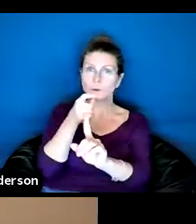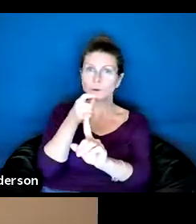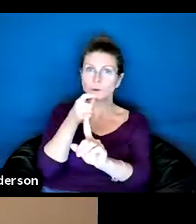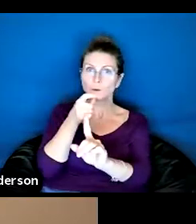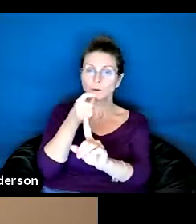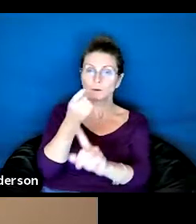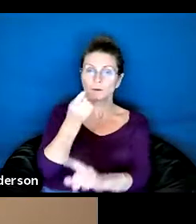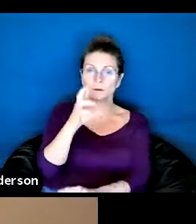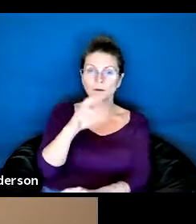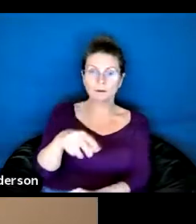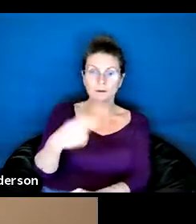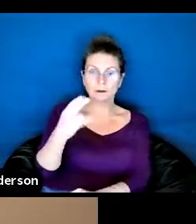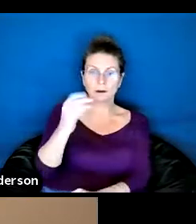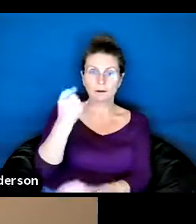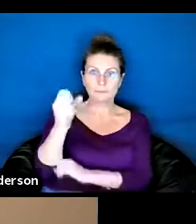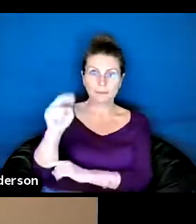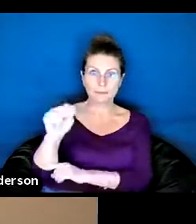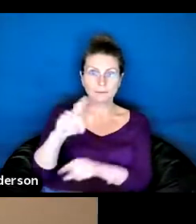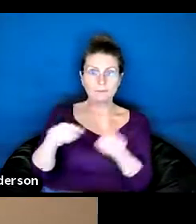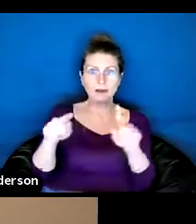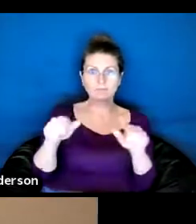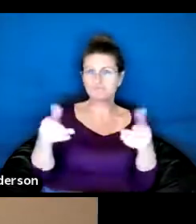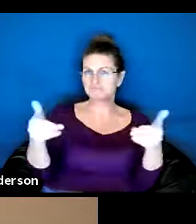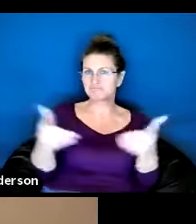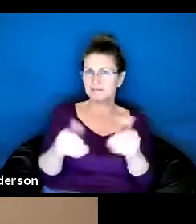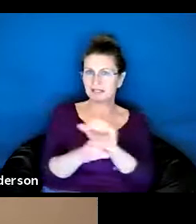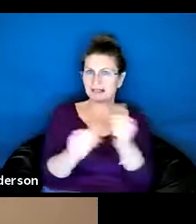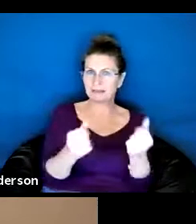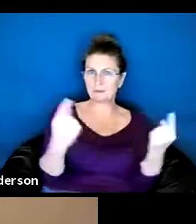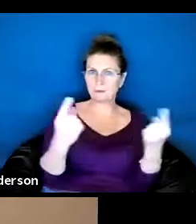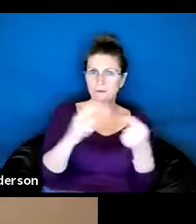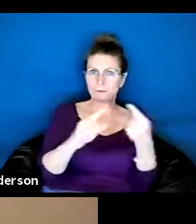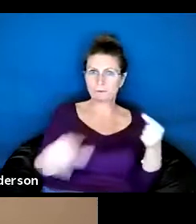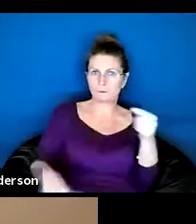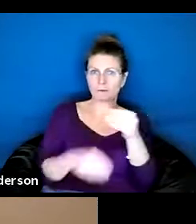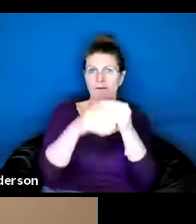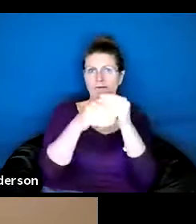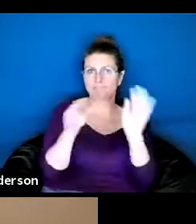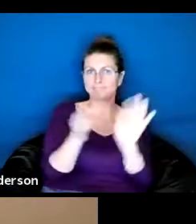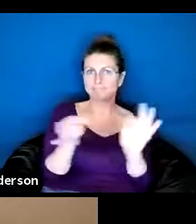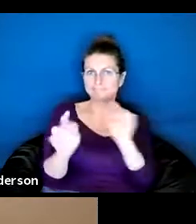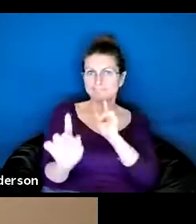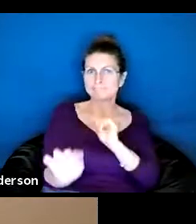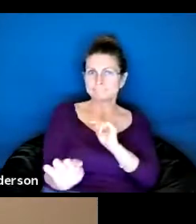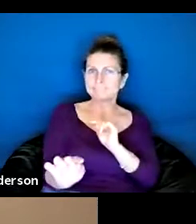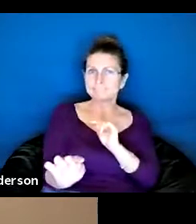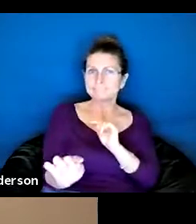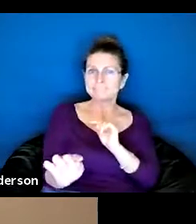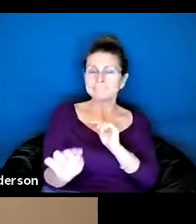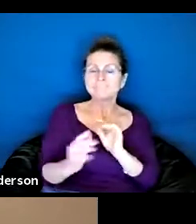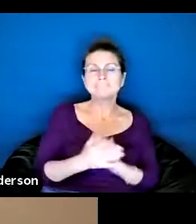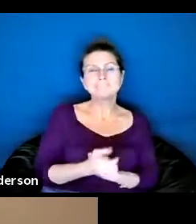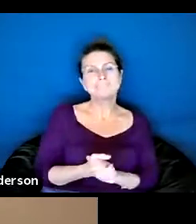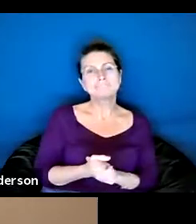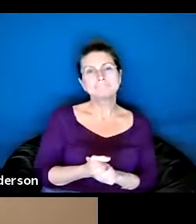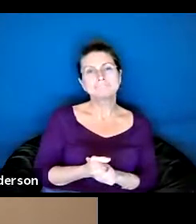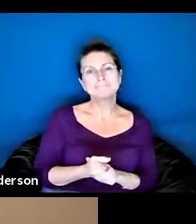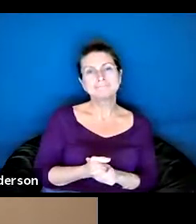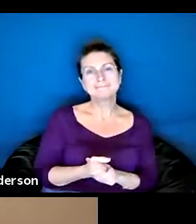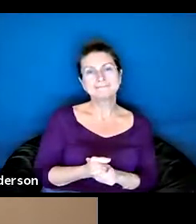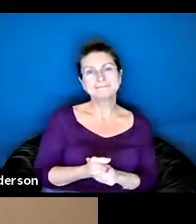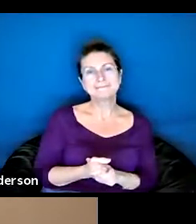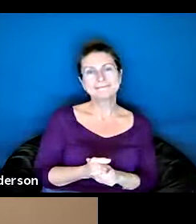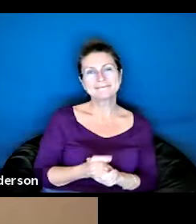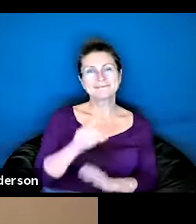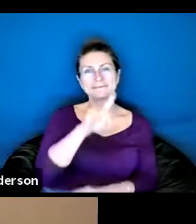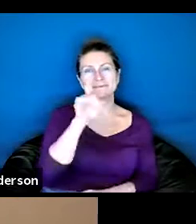Dr. Hoffman, but I invite our other panelists to also provide remarks if they wish. And the